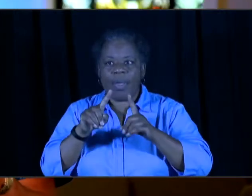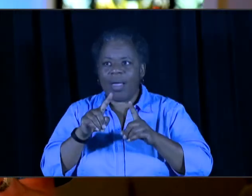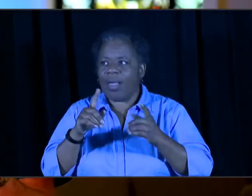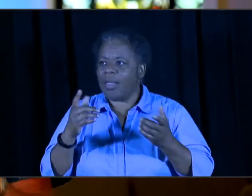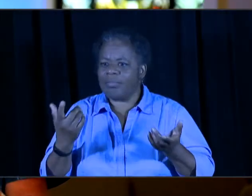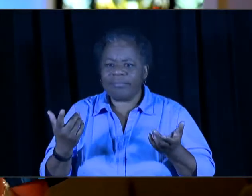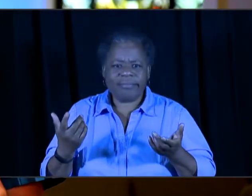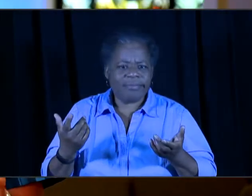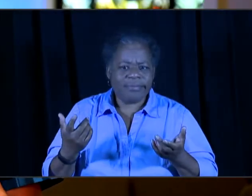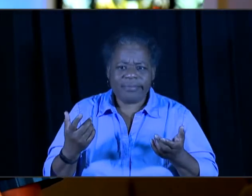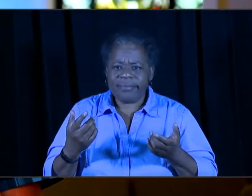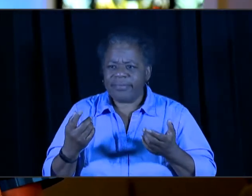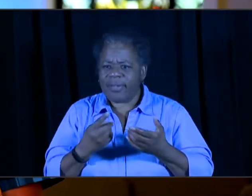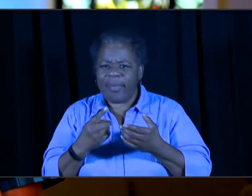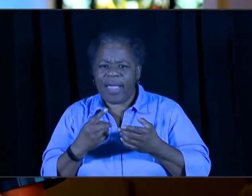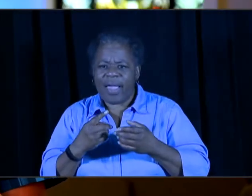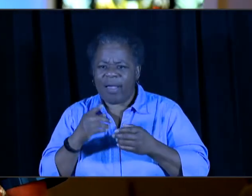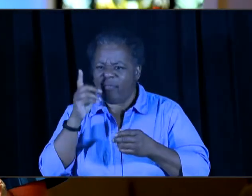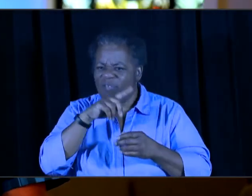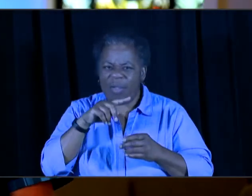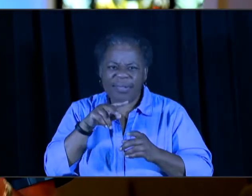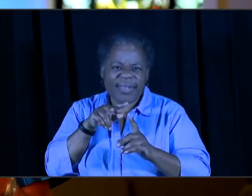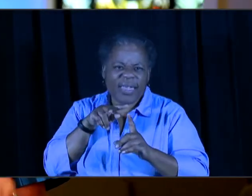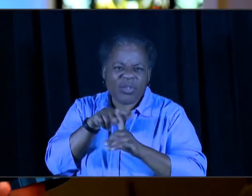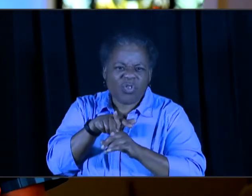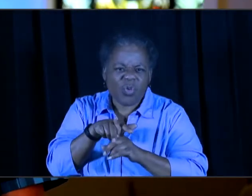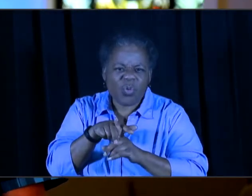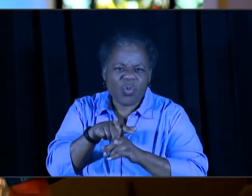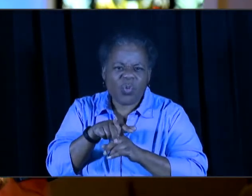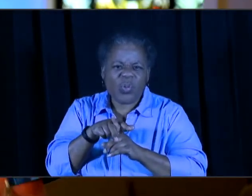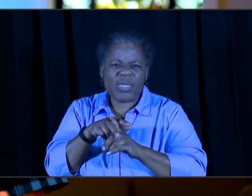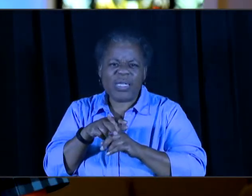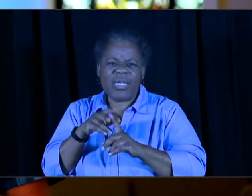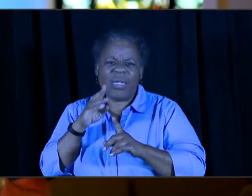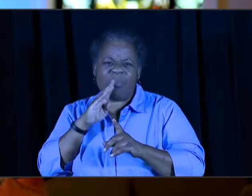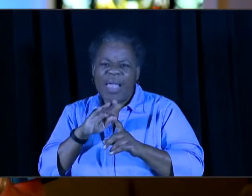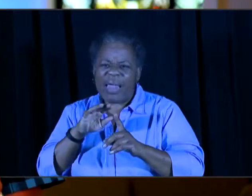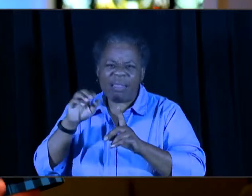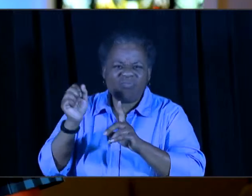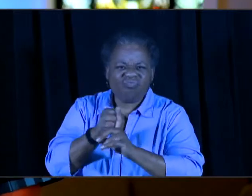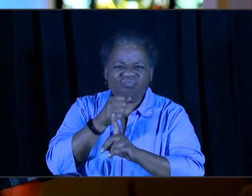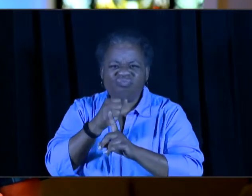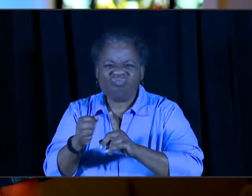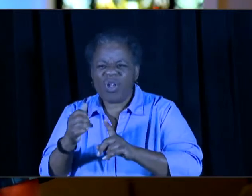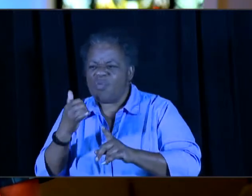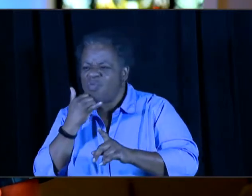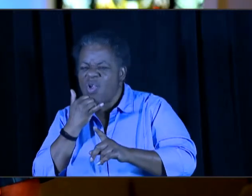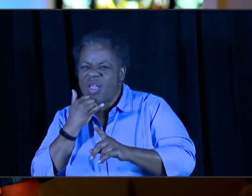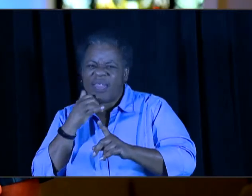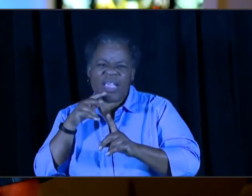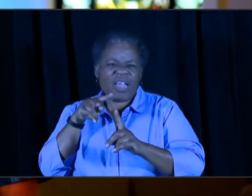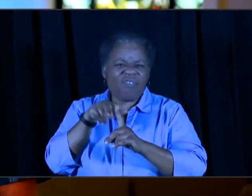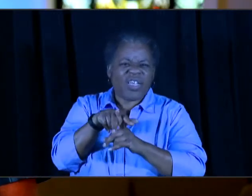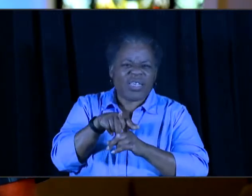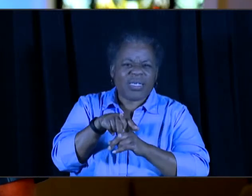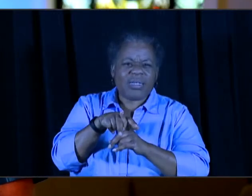somehow is falsely accused, badly treated, wrongfully convicted.